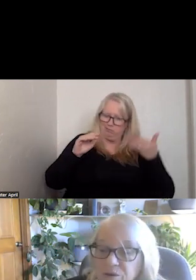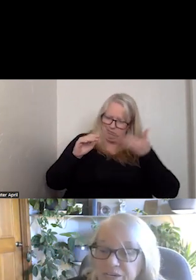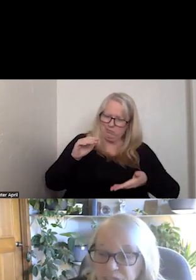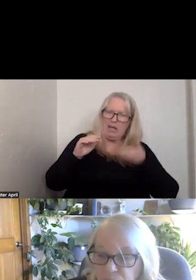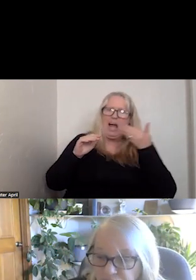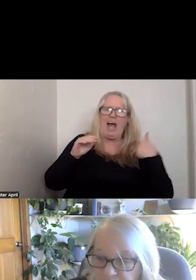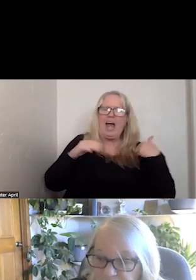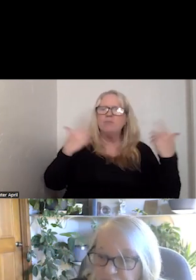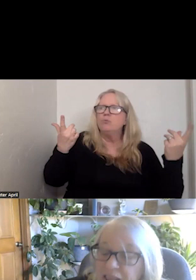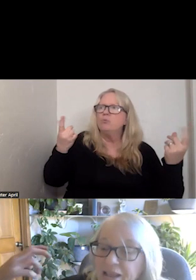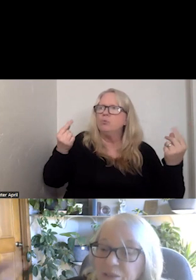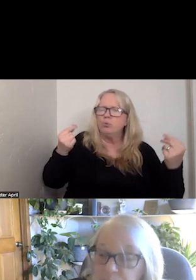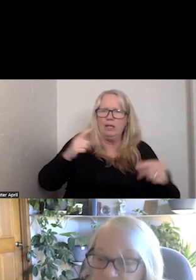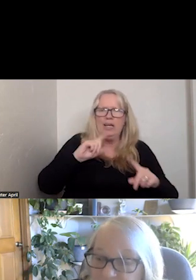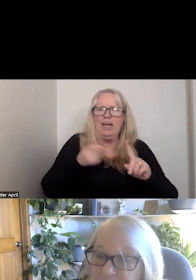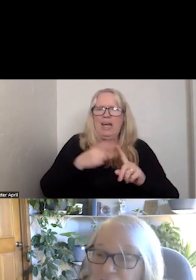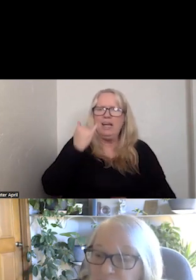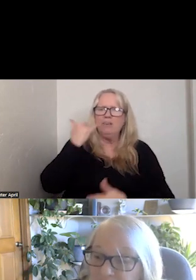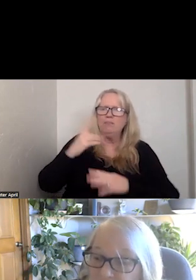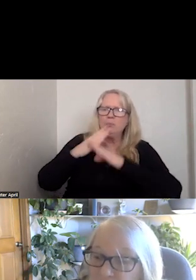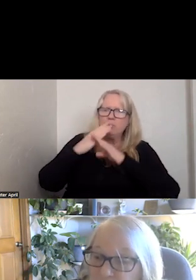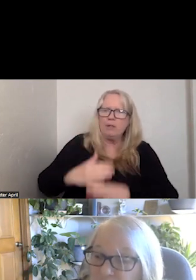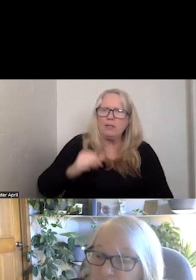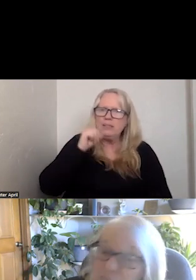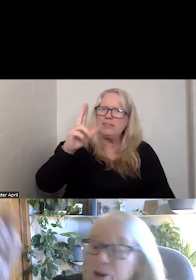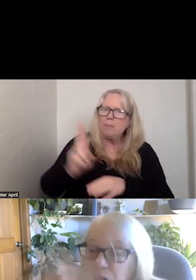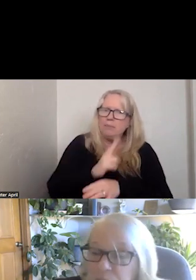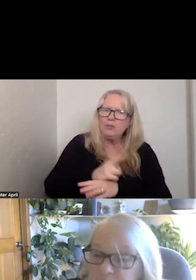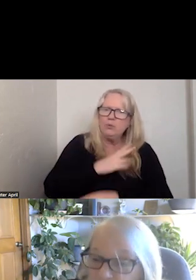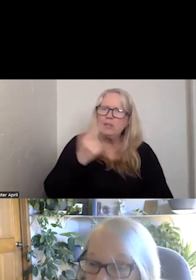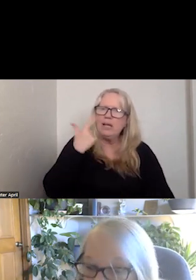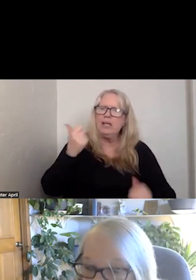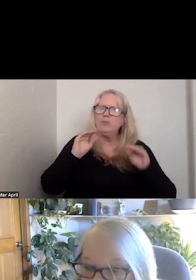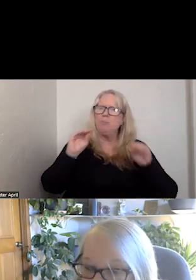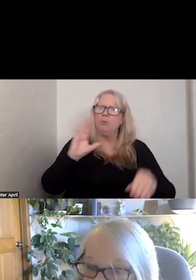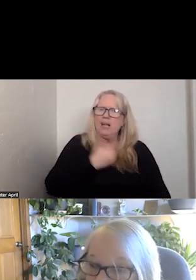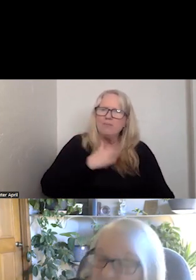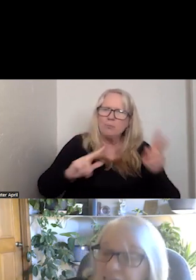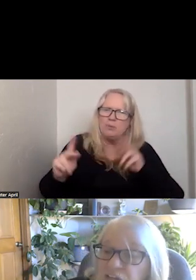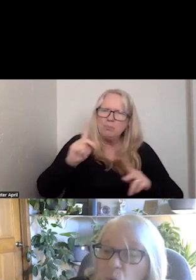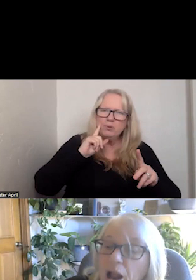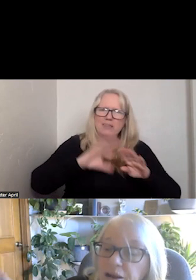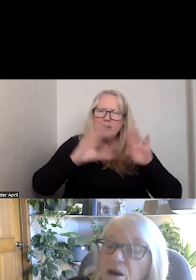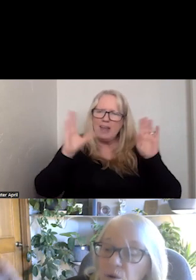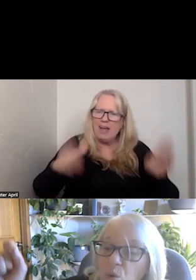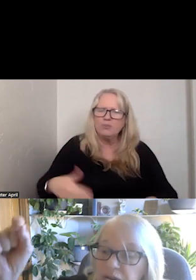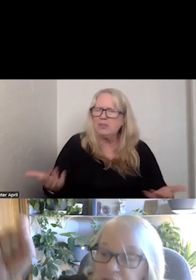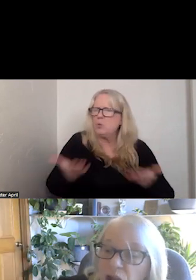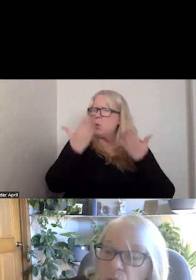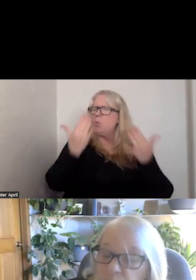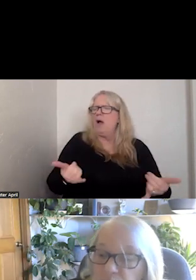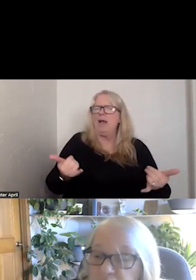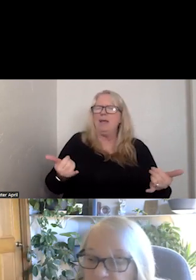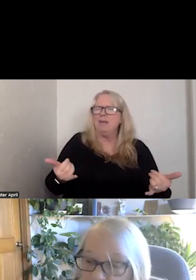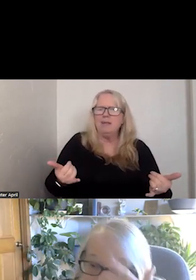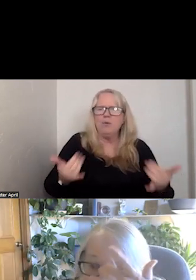know housing is preventative, and the money is not being used to put our people into housing. And so why aren't we